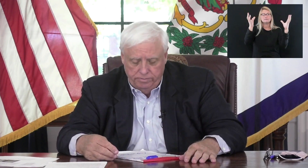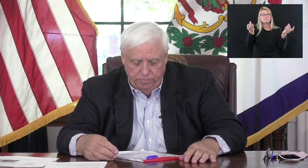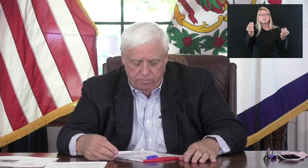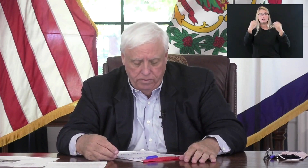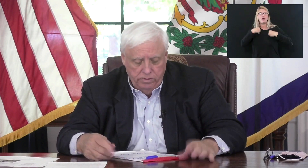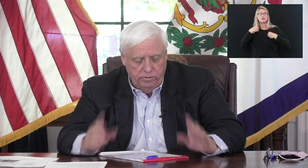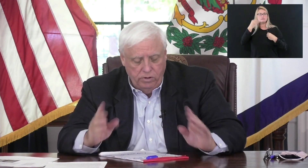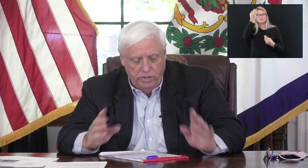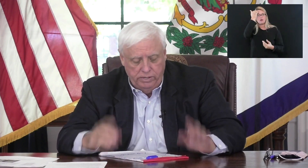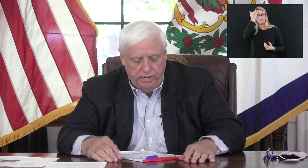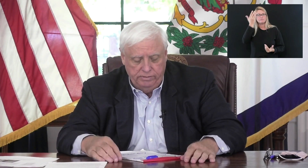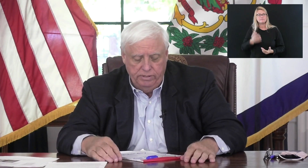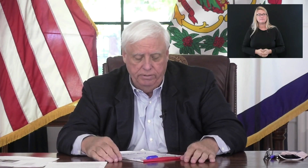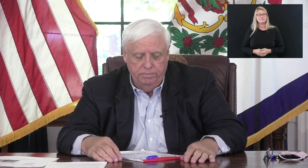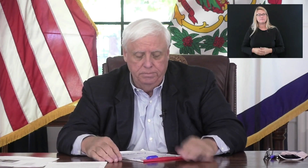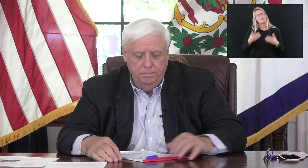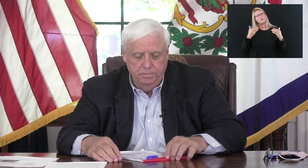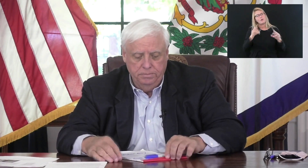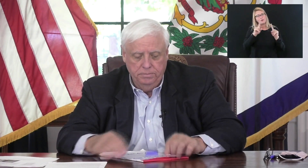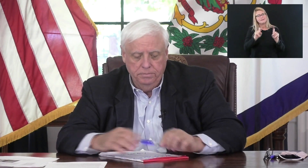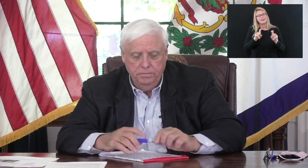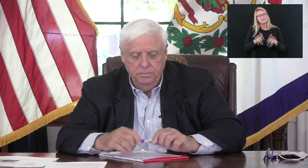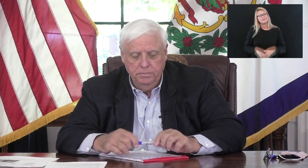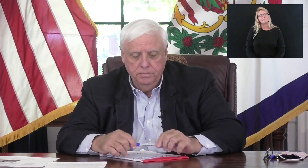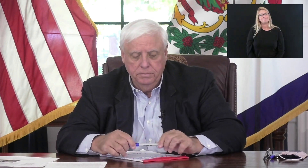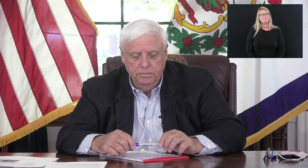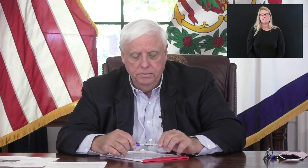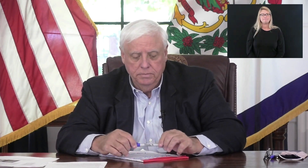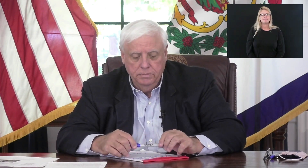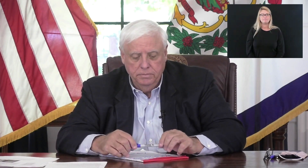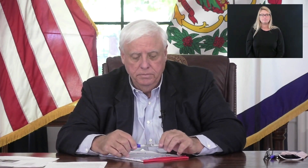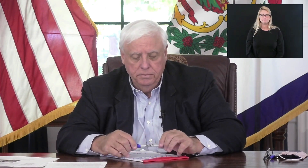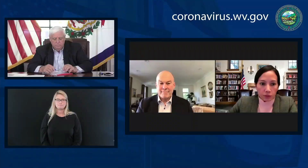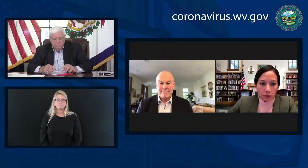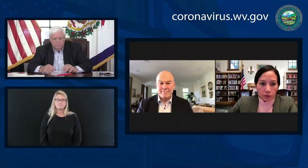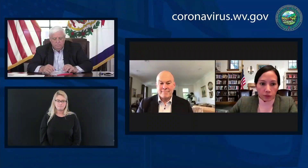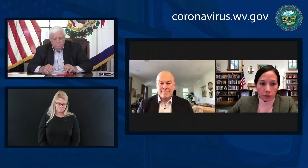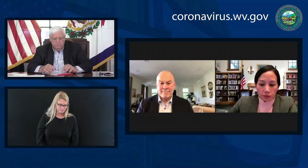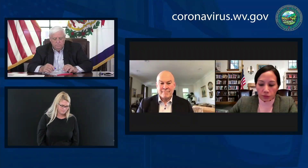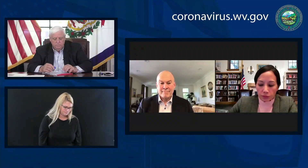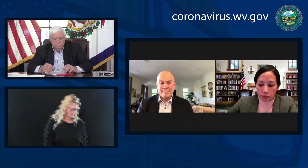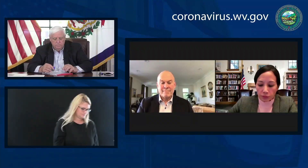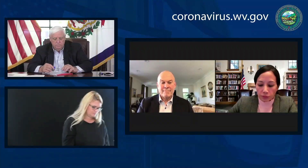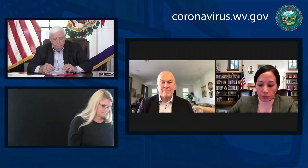So just go get tested. All right, thank you, Stephen. Next to